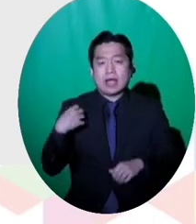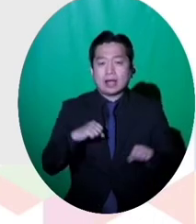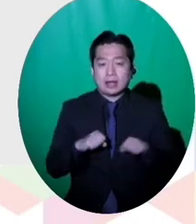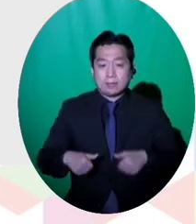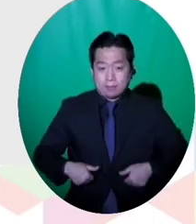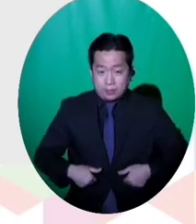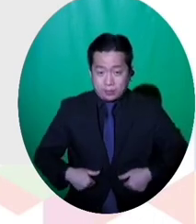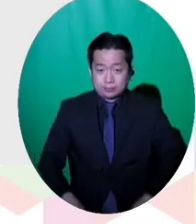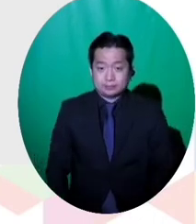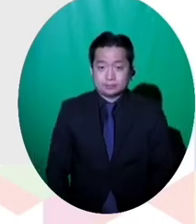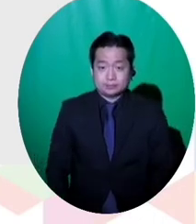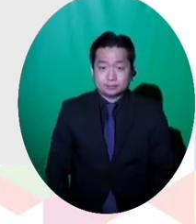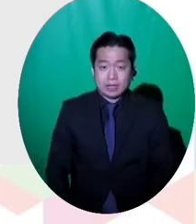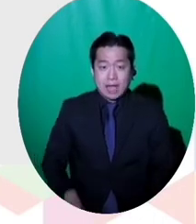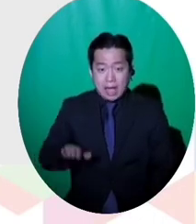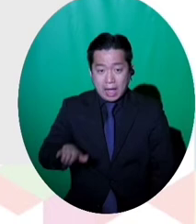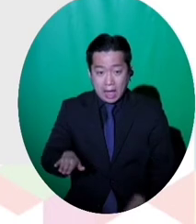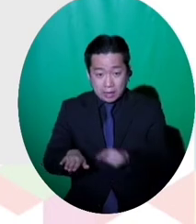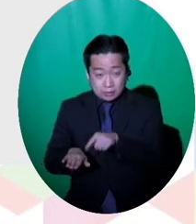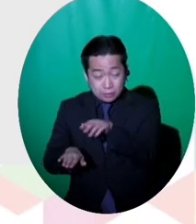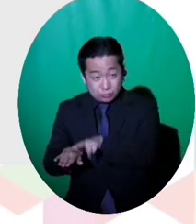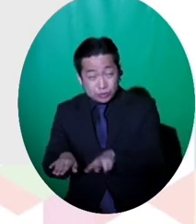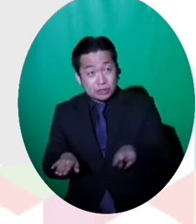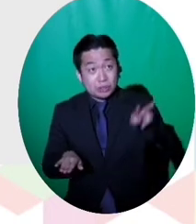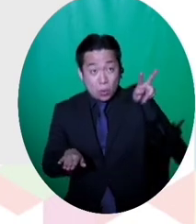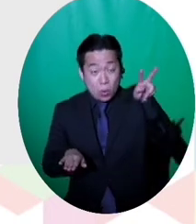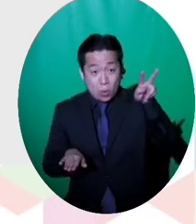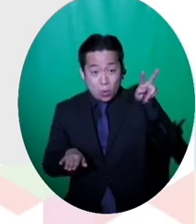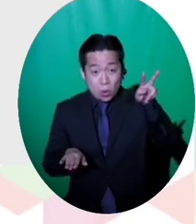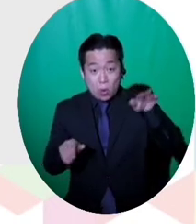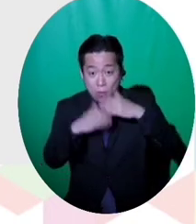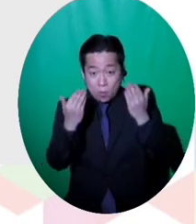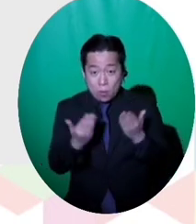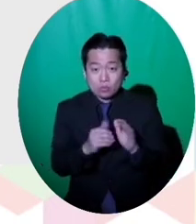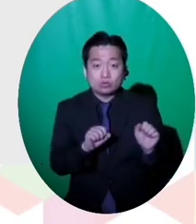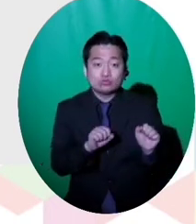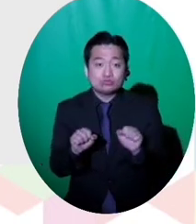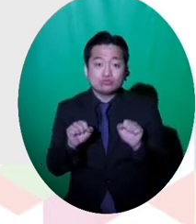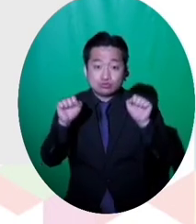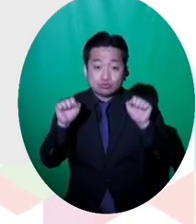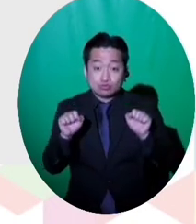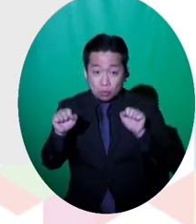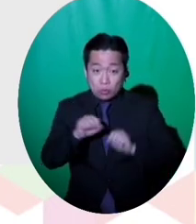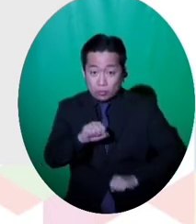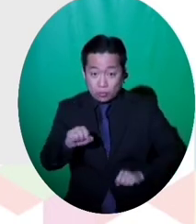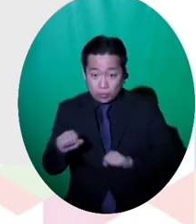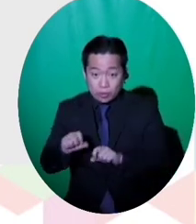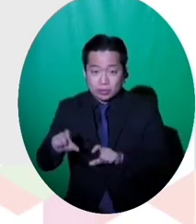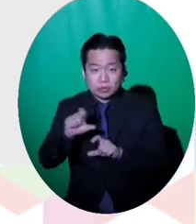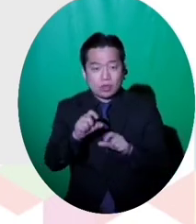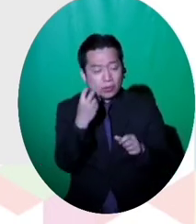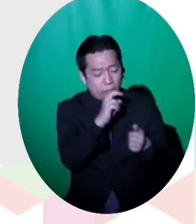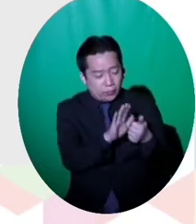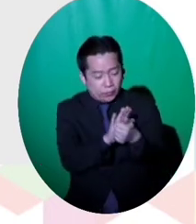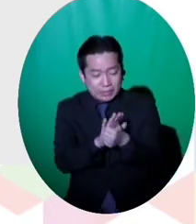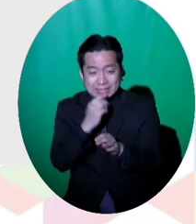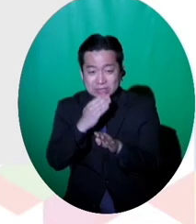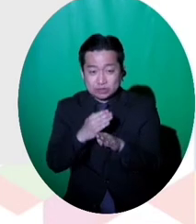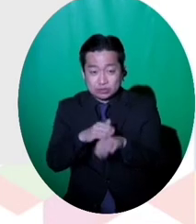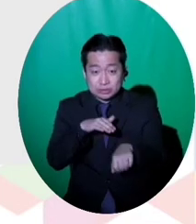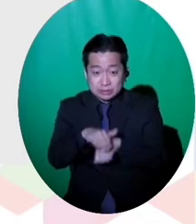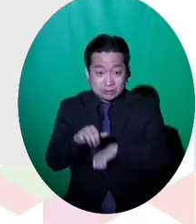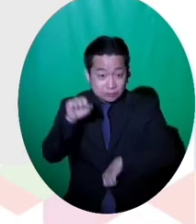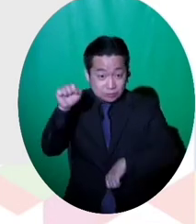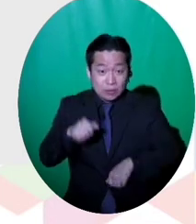and democratic ways. The Black Lives Movement, for example, is able to do so. And from the top down,